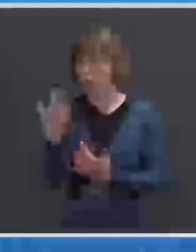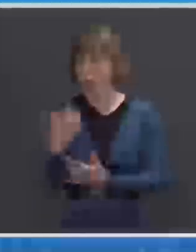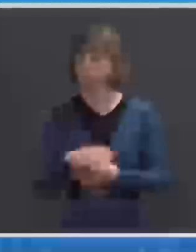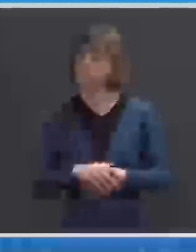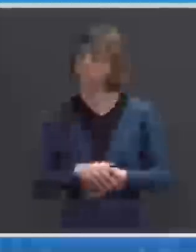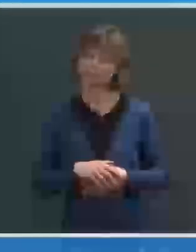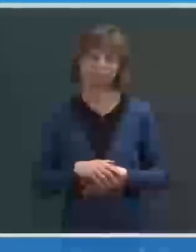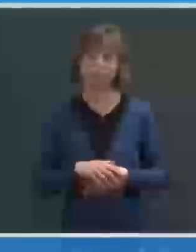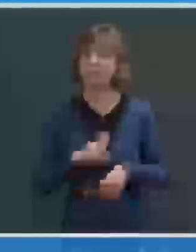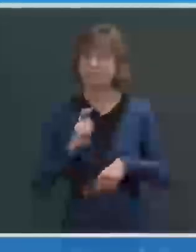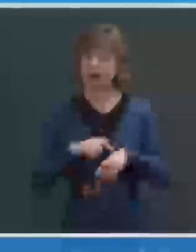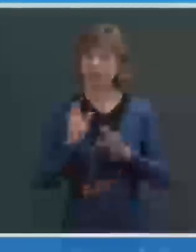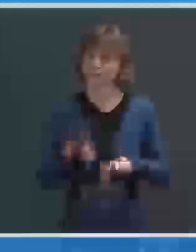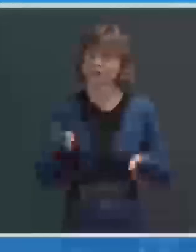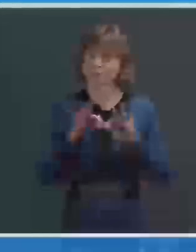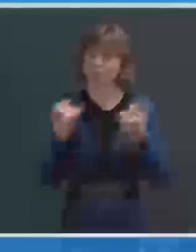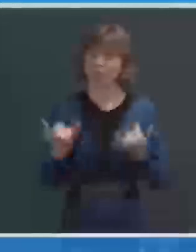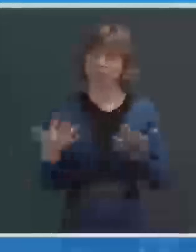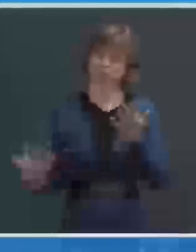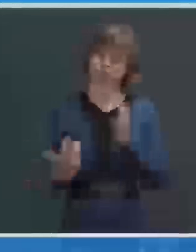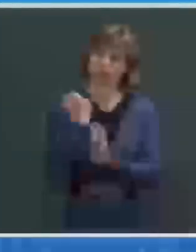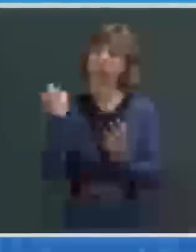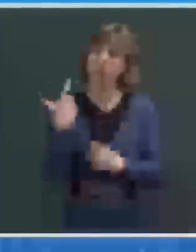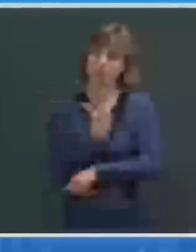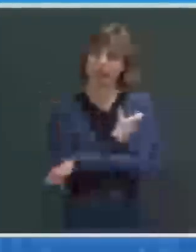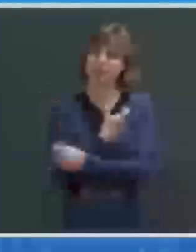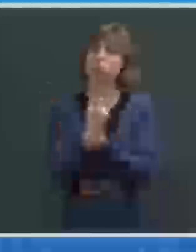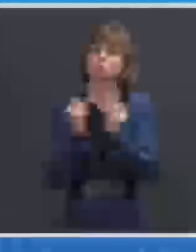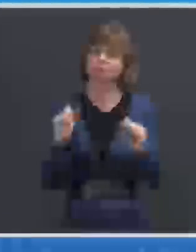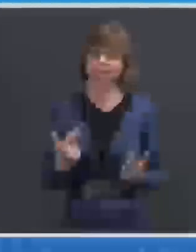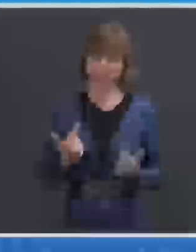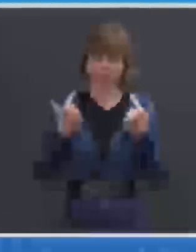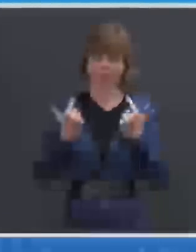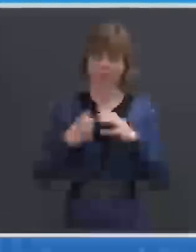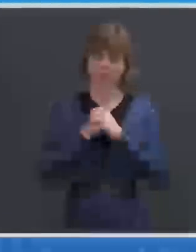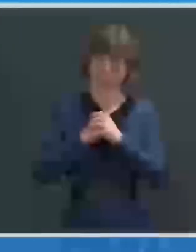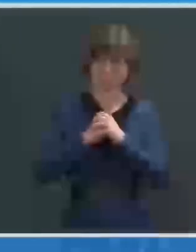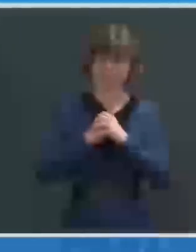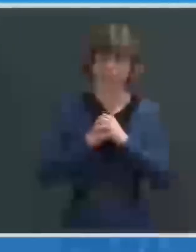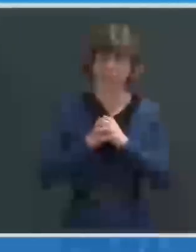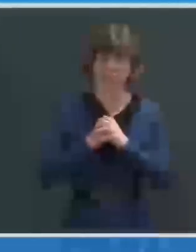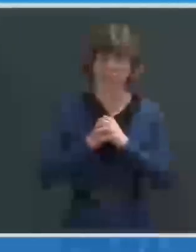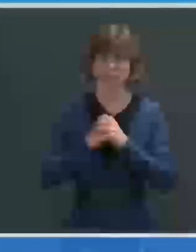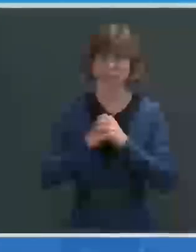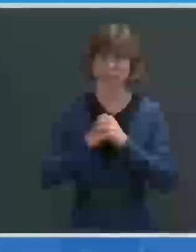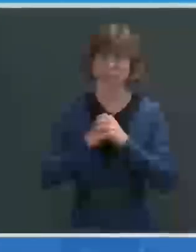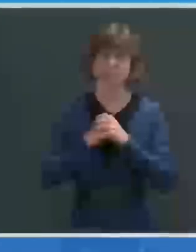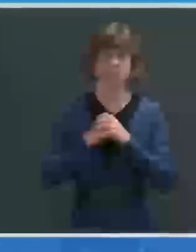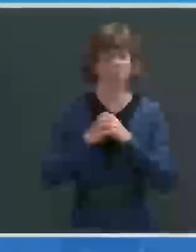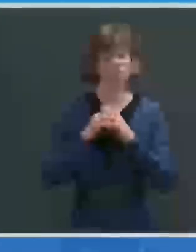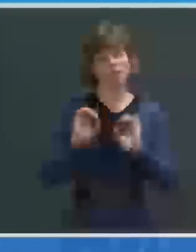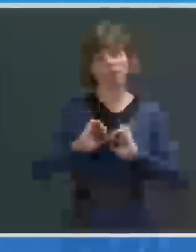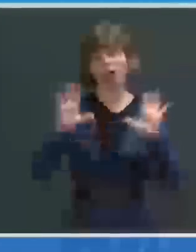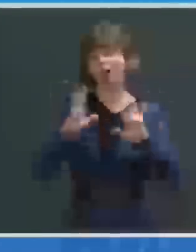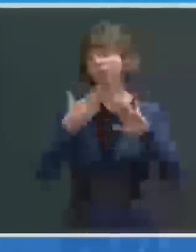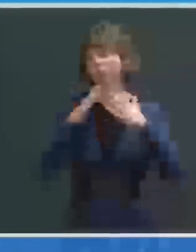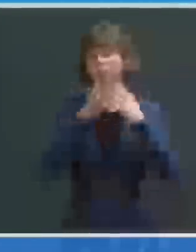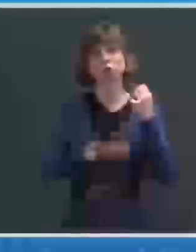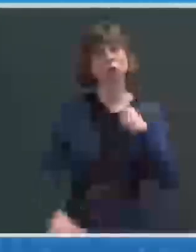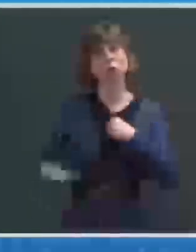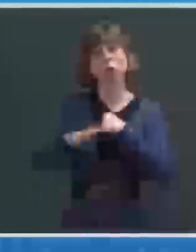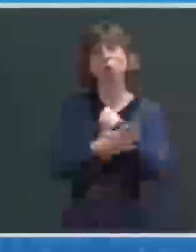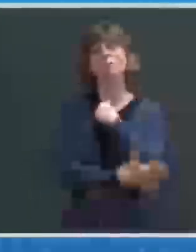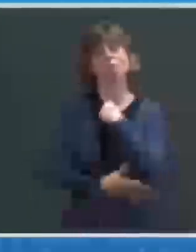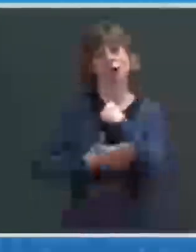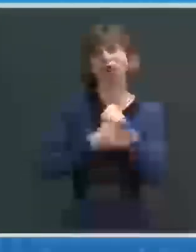the essence. Getting vaccinated saves lives. No doubt, communities across the country have been devastated by this